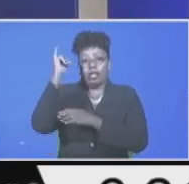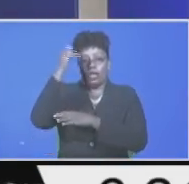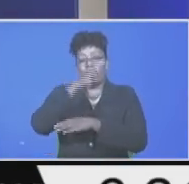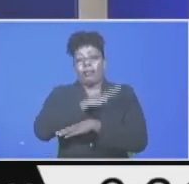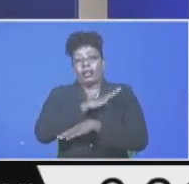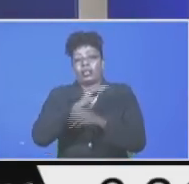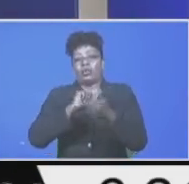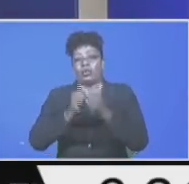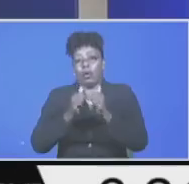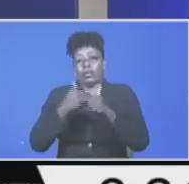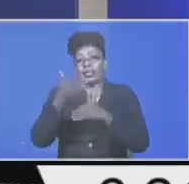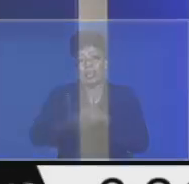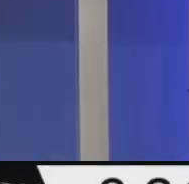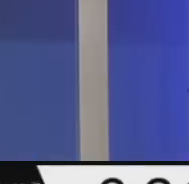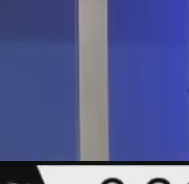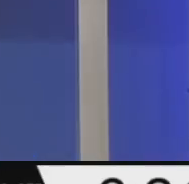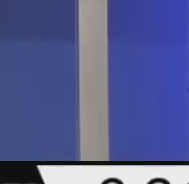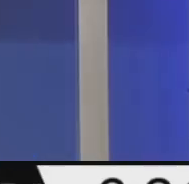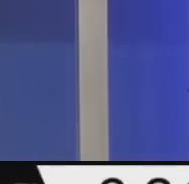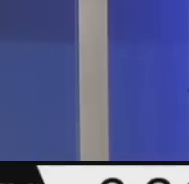with sports.